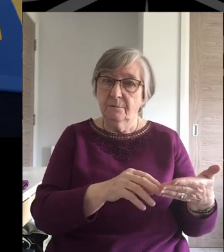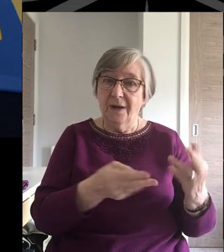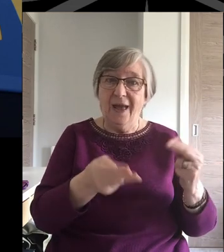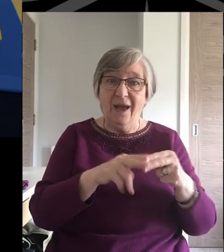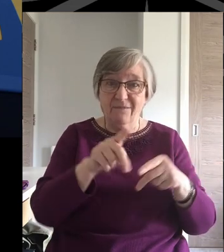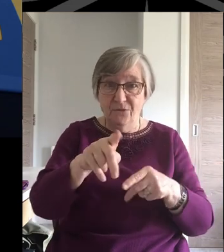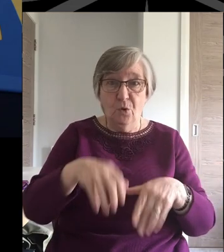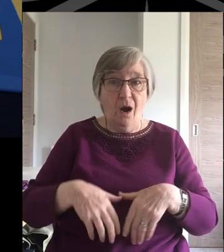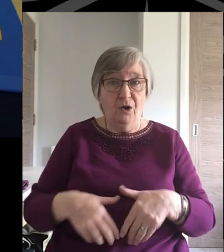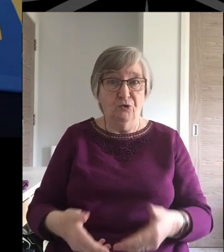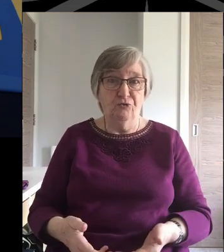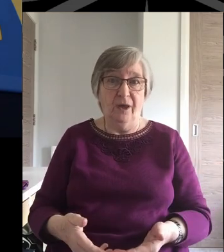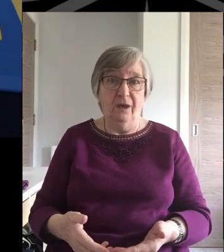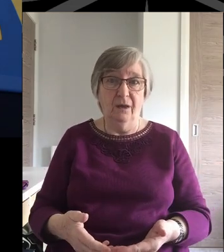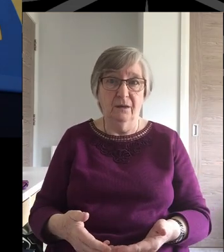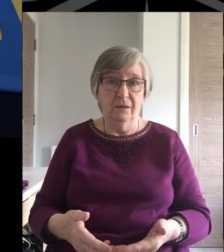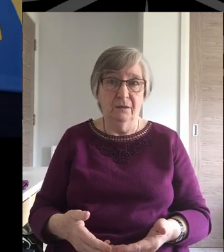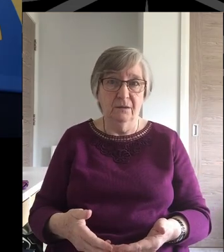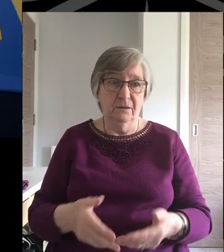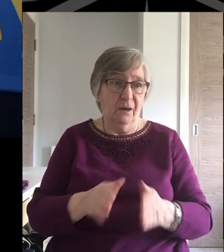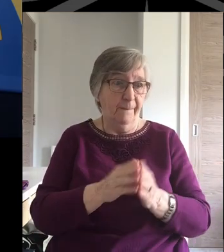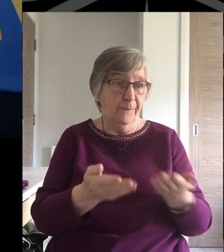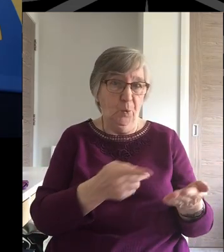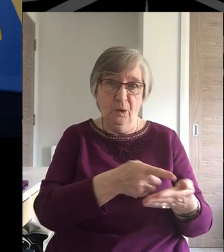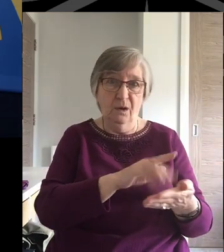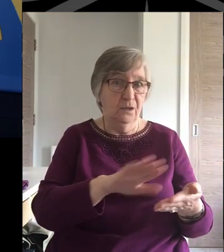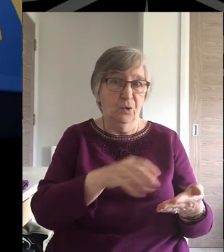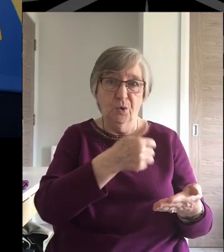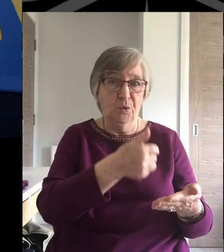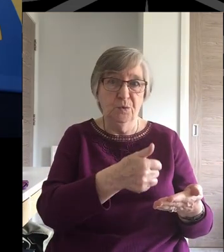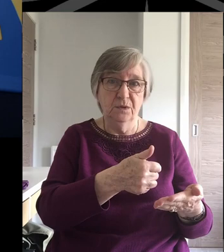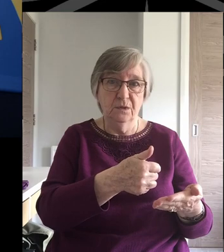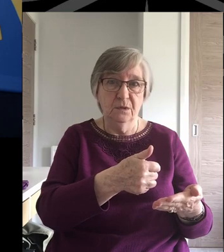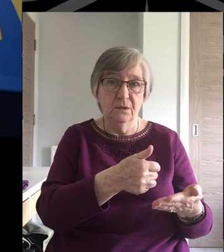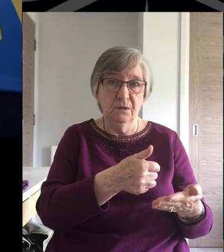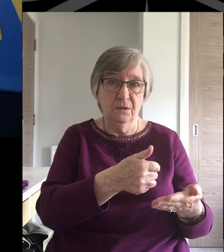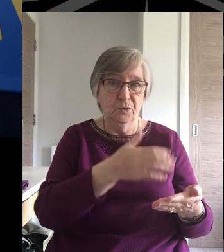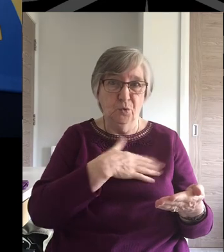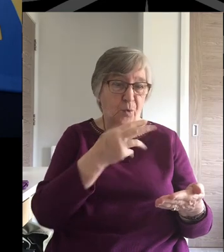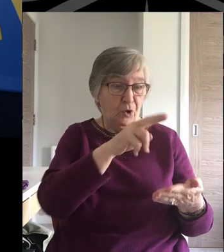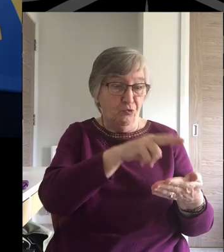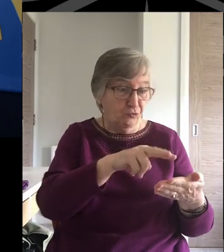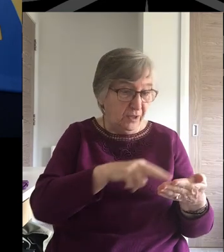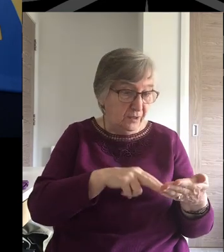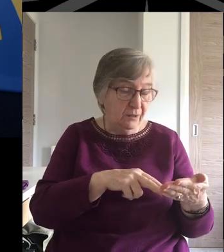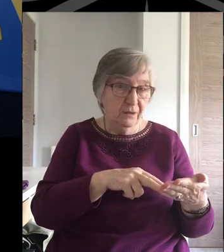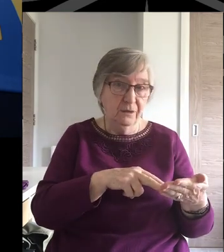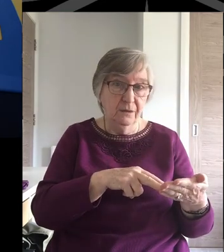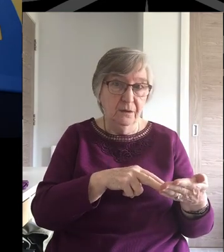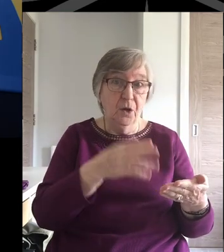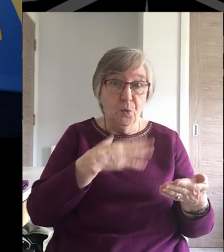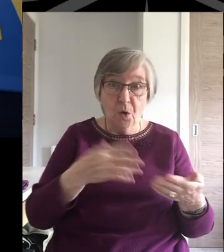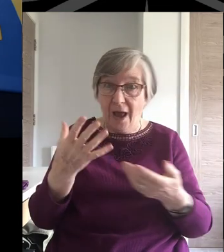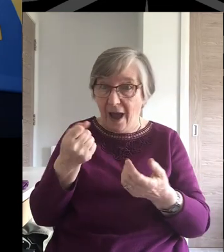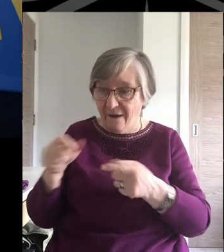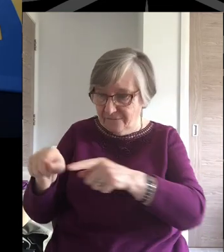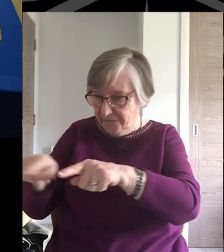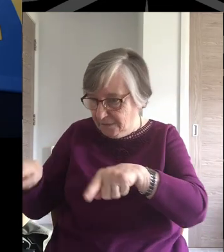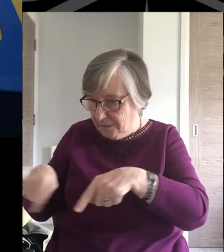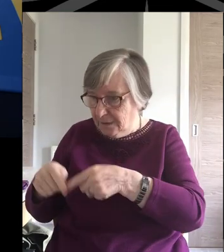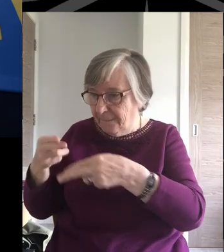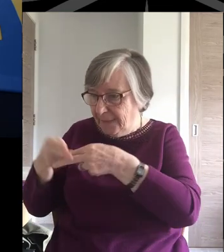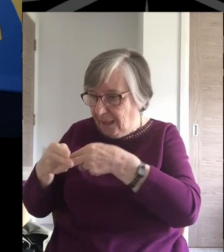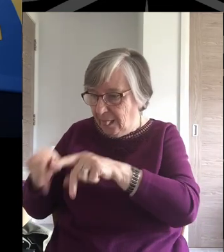But if you're hungry, what you really want is not to read about food, but to have something to